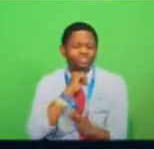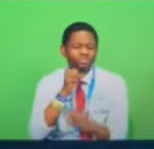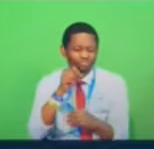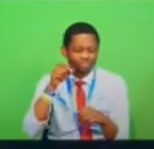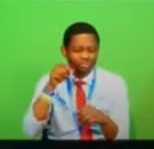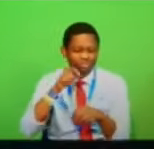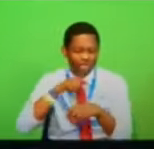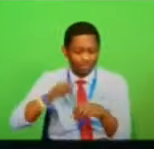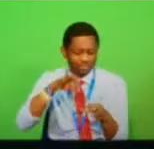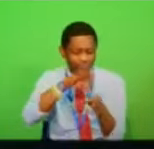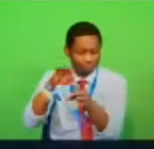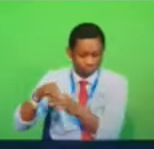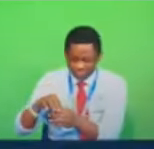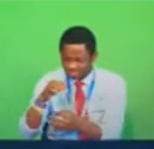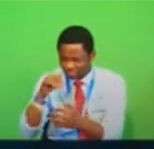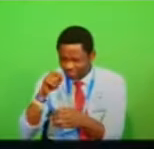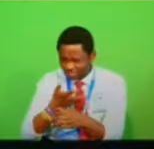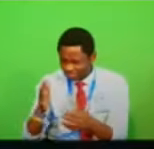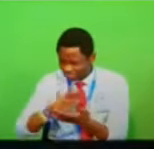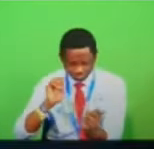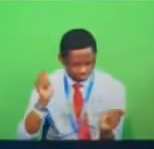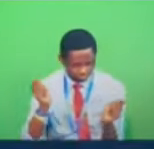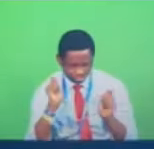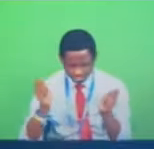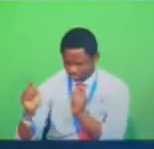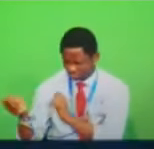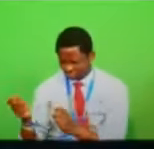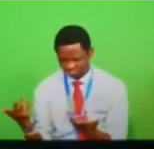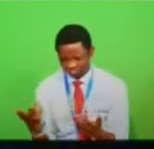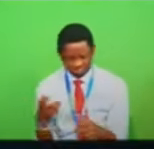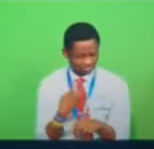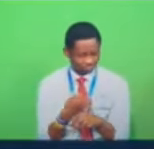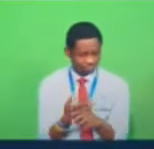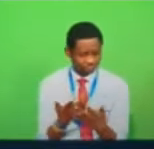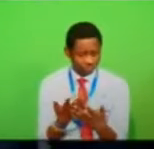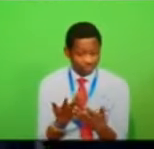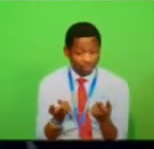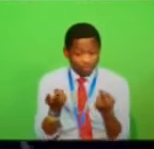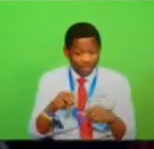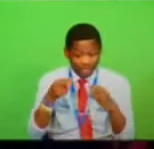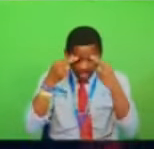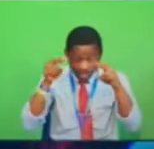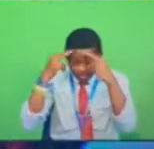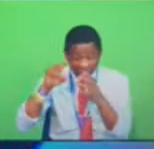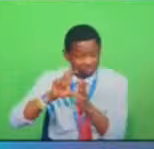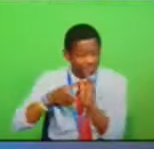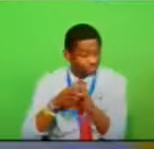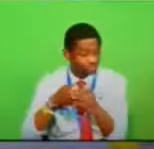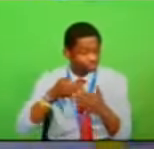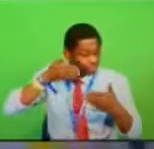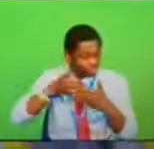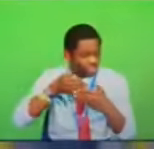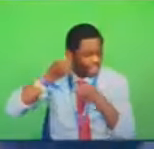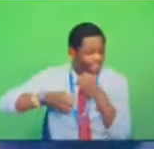time. Things are mixing up. And when things like this are happening, it tells us that our clock is ticking to the very